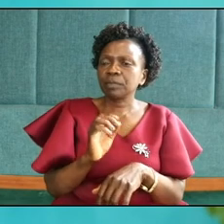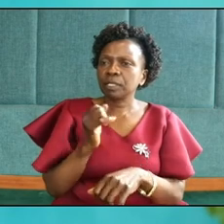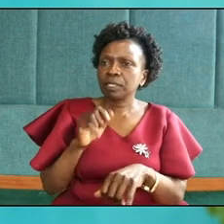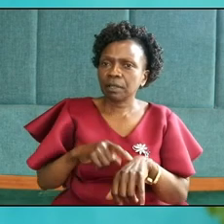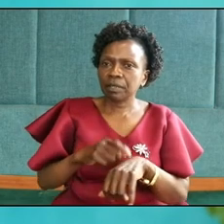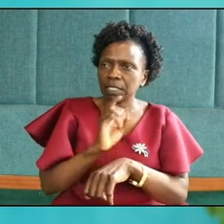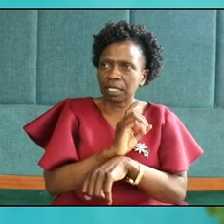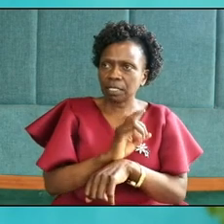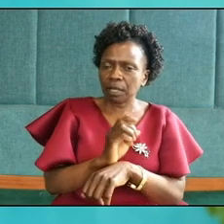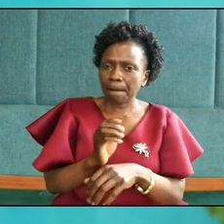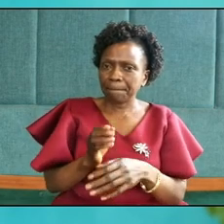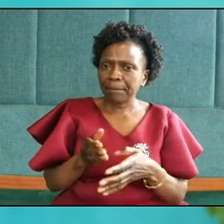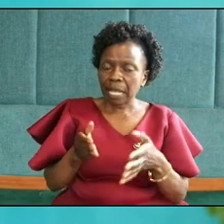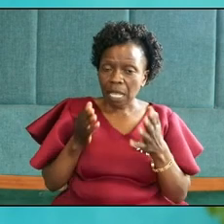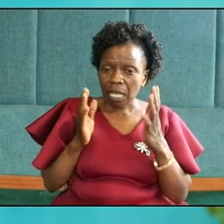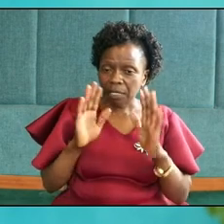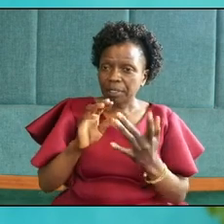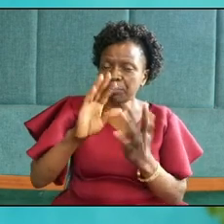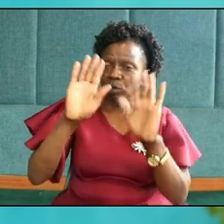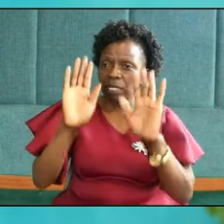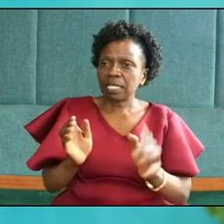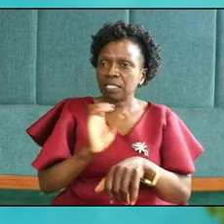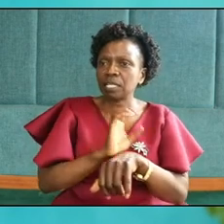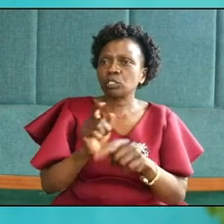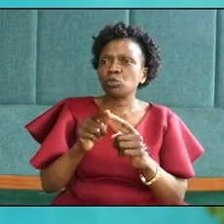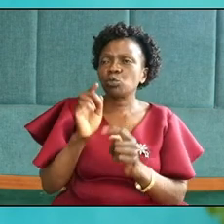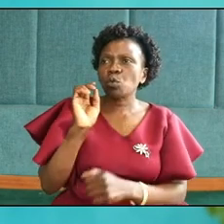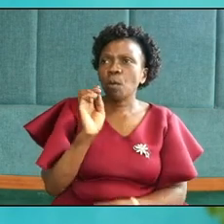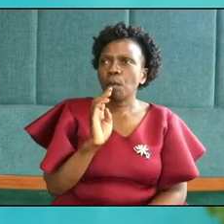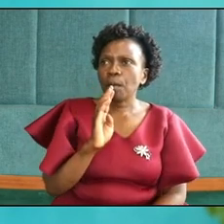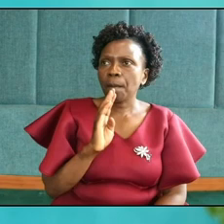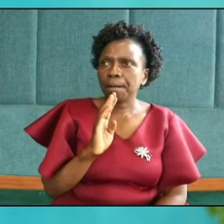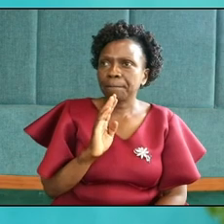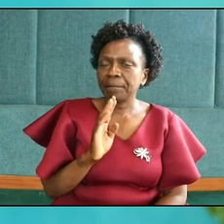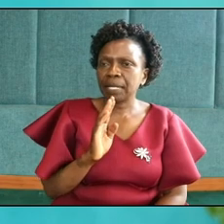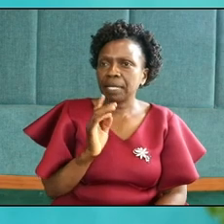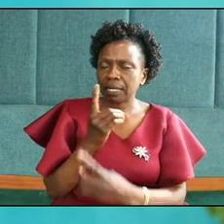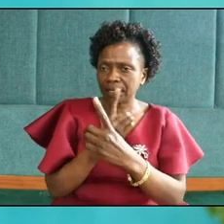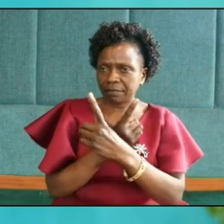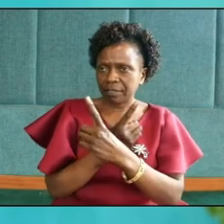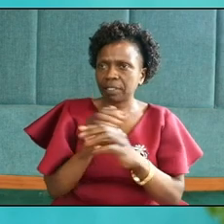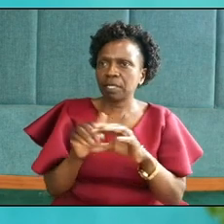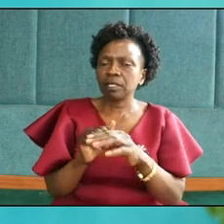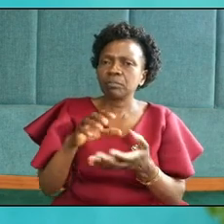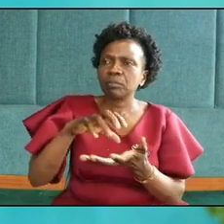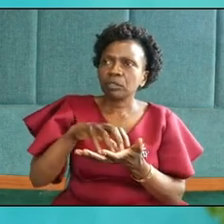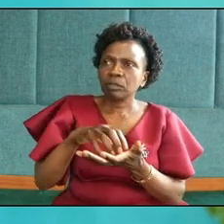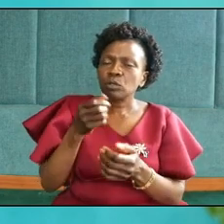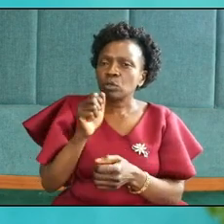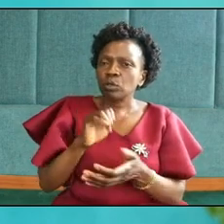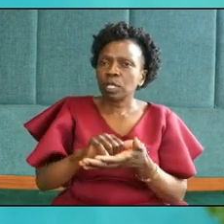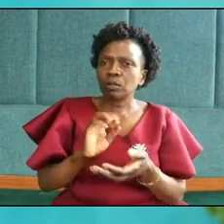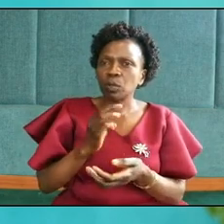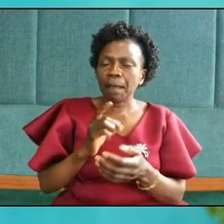for, in particular, this church, to be uniquely positioned so that